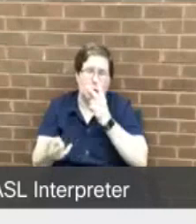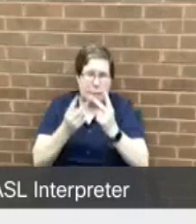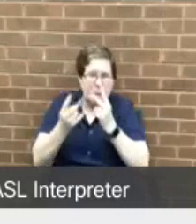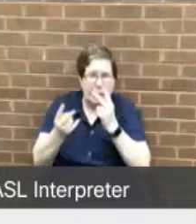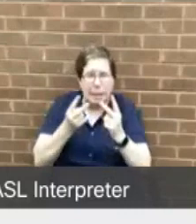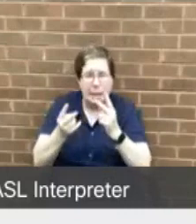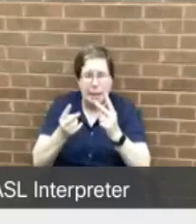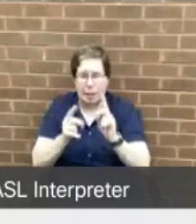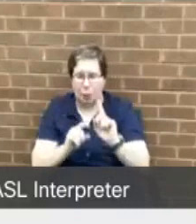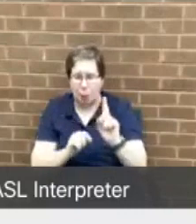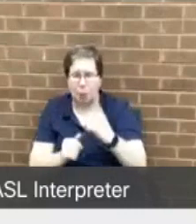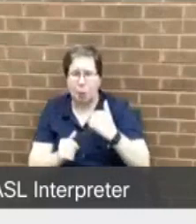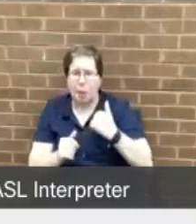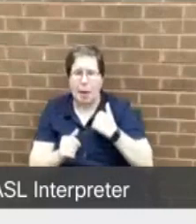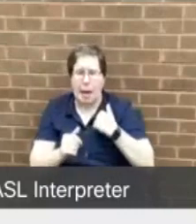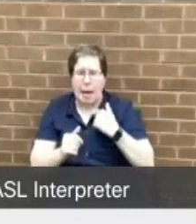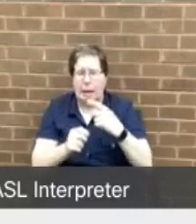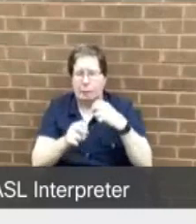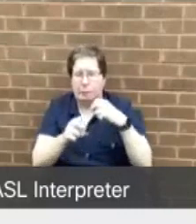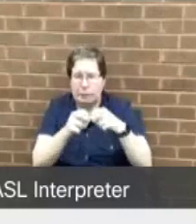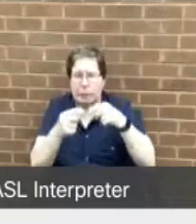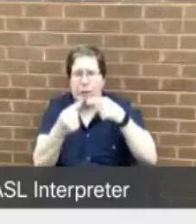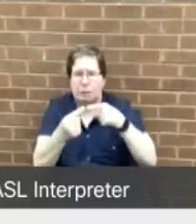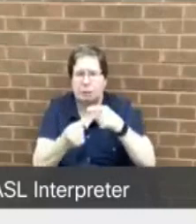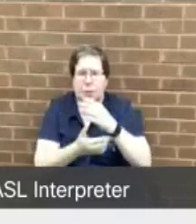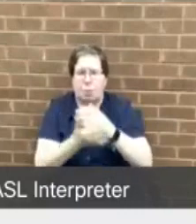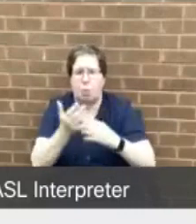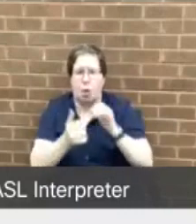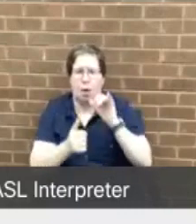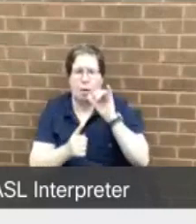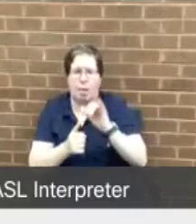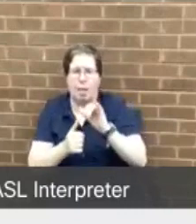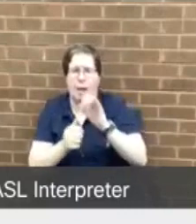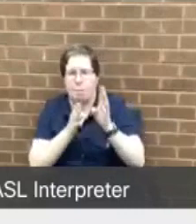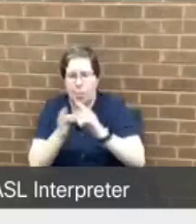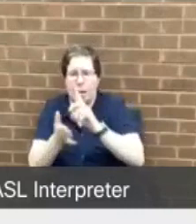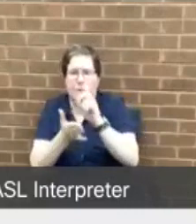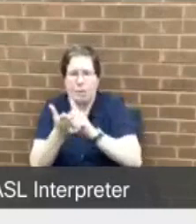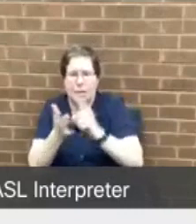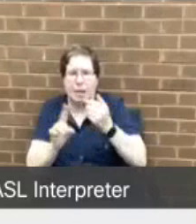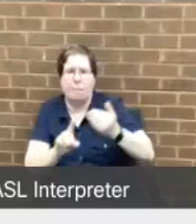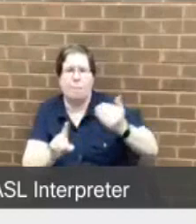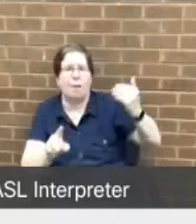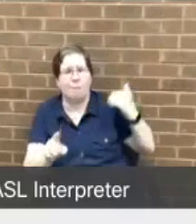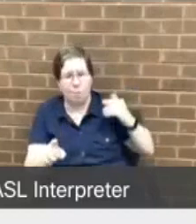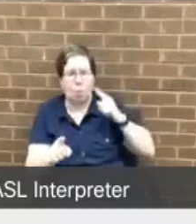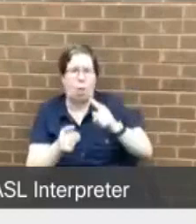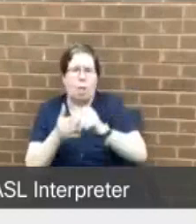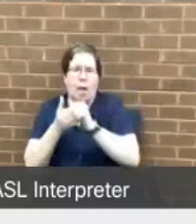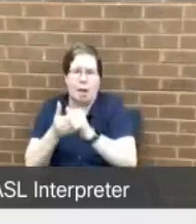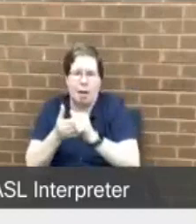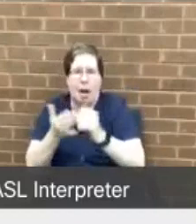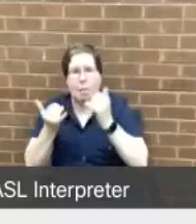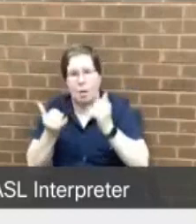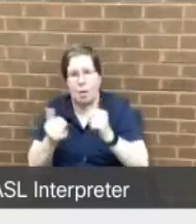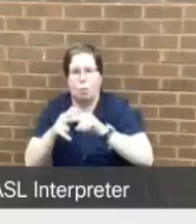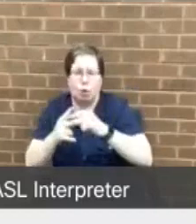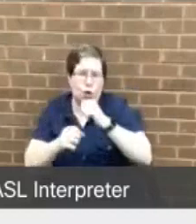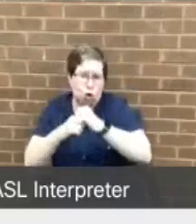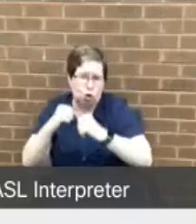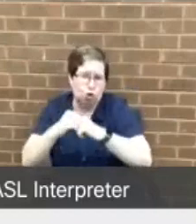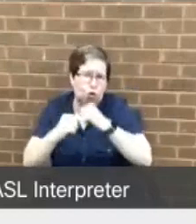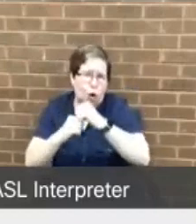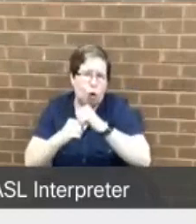we're going to have this bumpy part is things that had been through that planning and design process prior to the context guide that now we're in construction or potentially